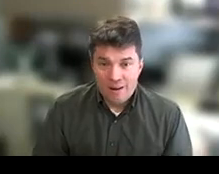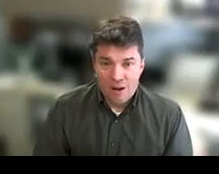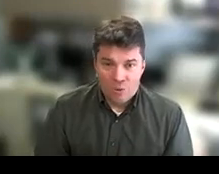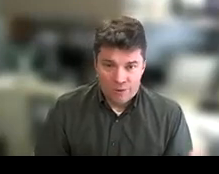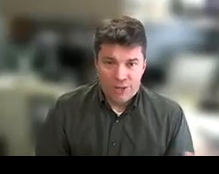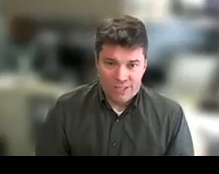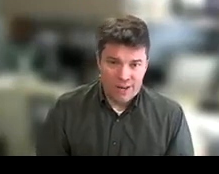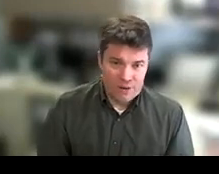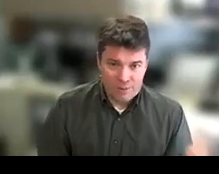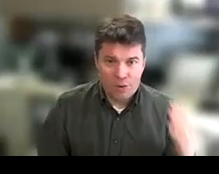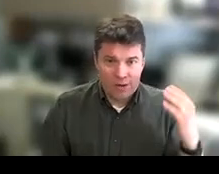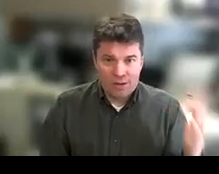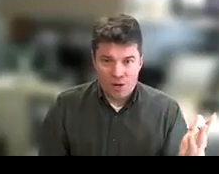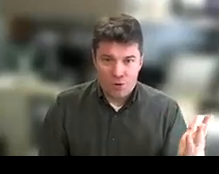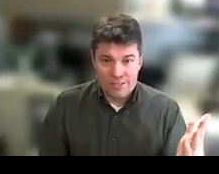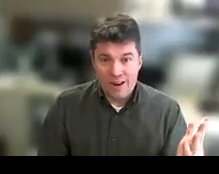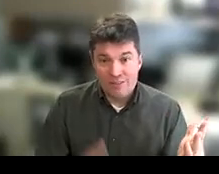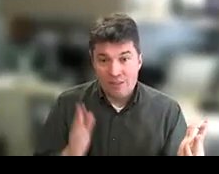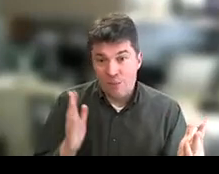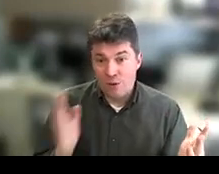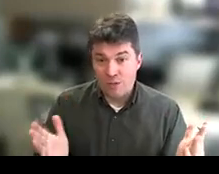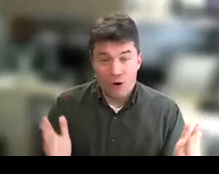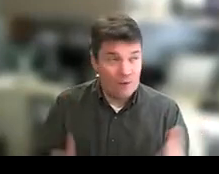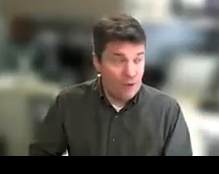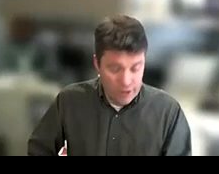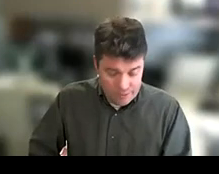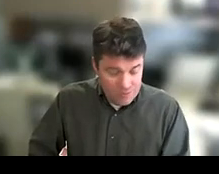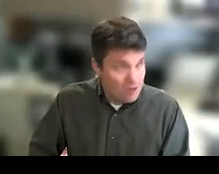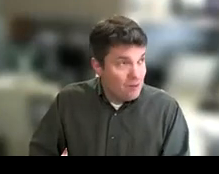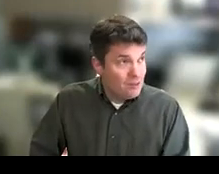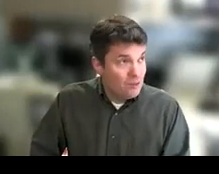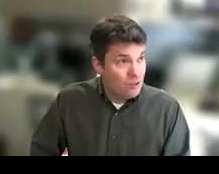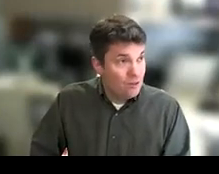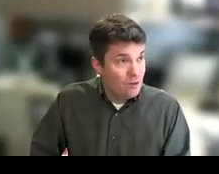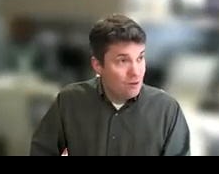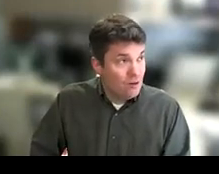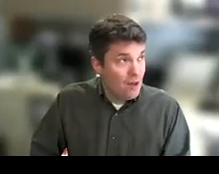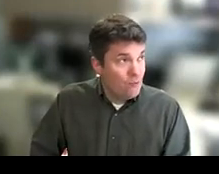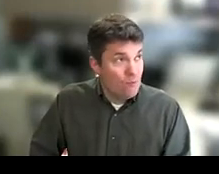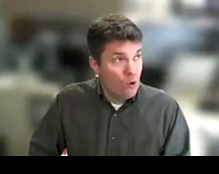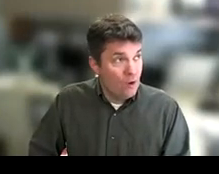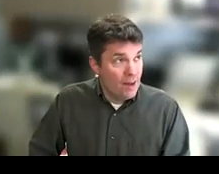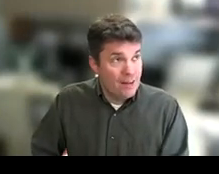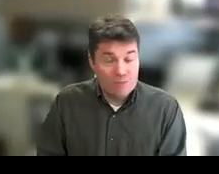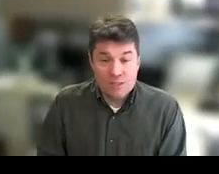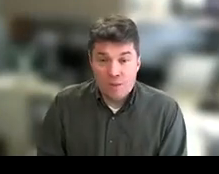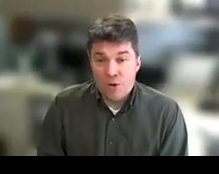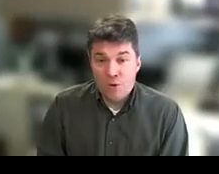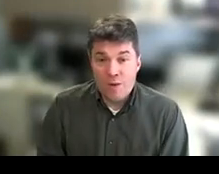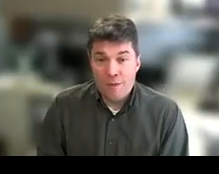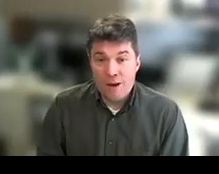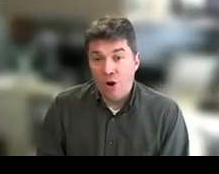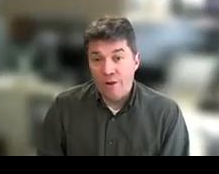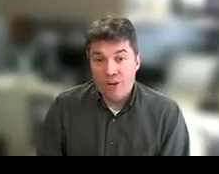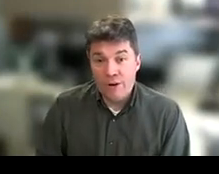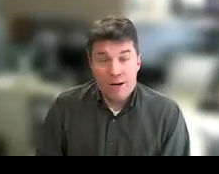But even that alone, there's a difference between someone who is deaf and someone who is hard of hearing. So to elaborate more on that,